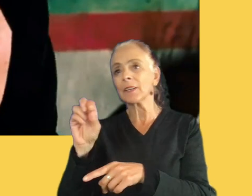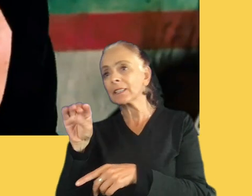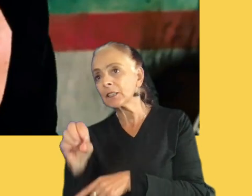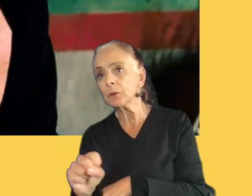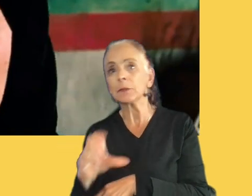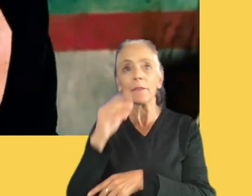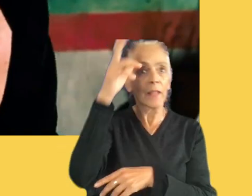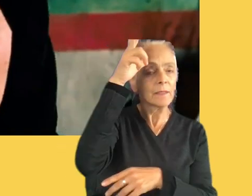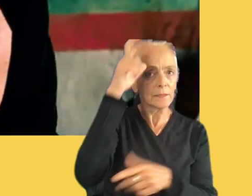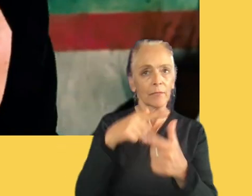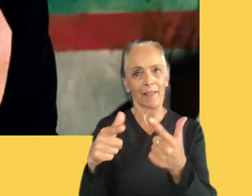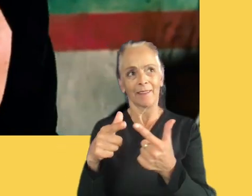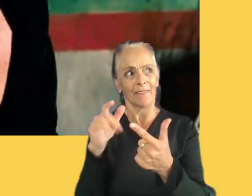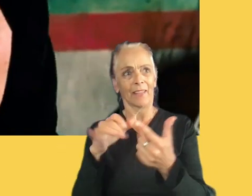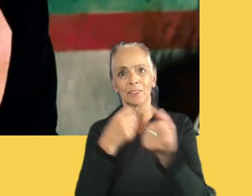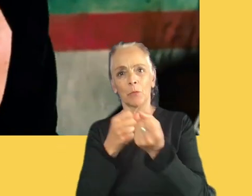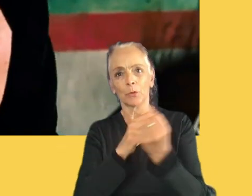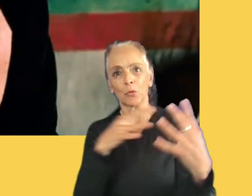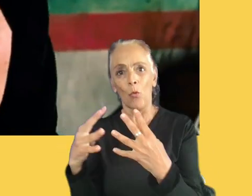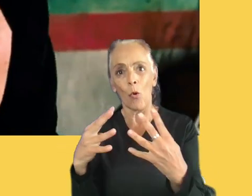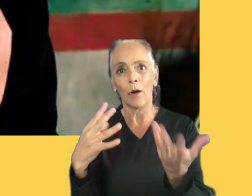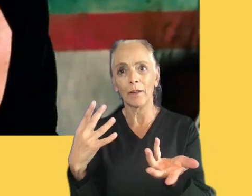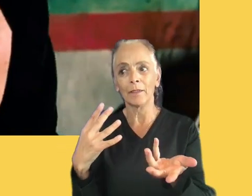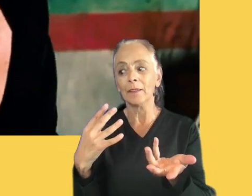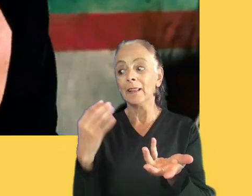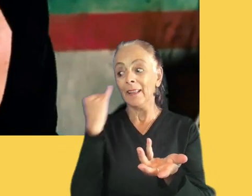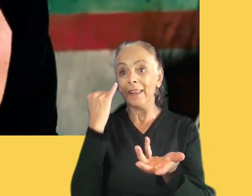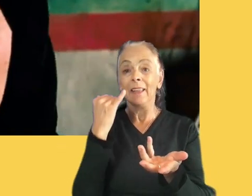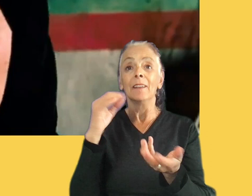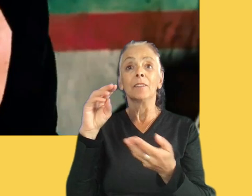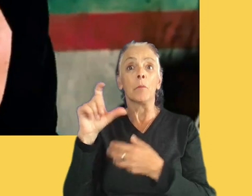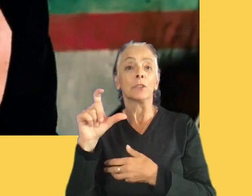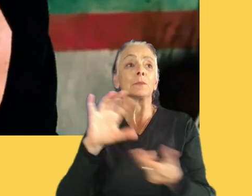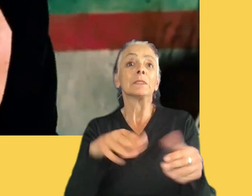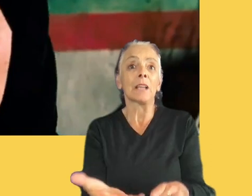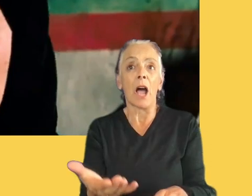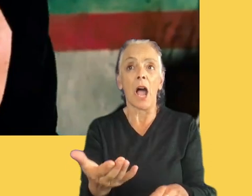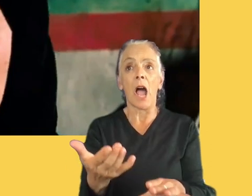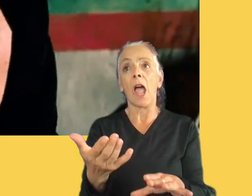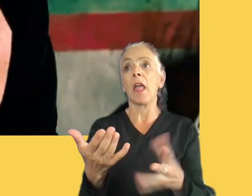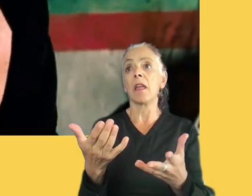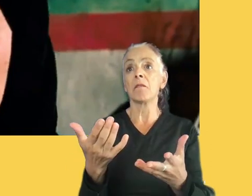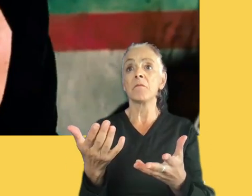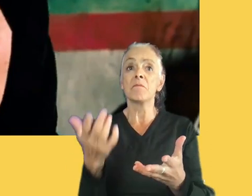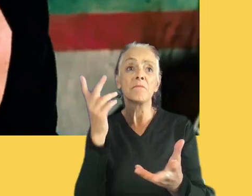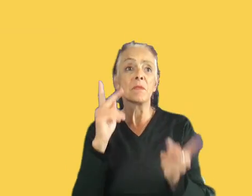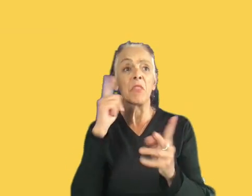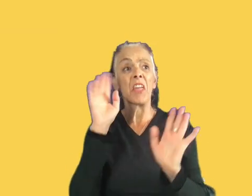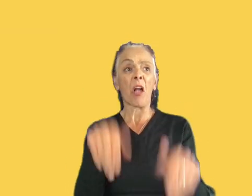liberate Muslims, and if Muslims' lives end up being collateral, well, that's what we're there for anyway, right?